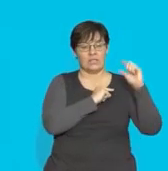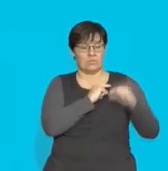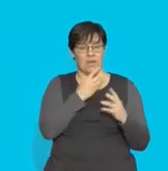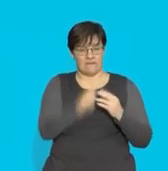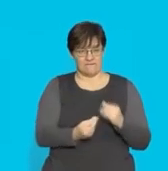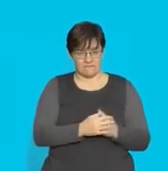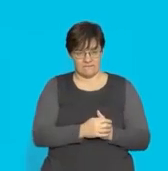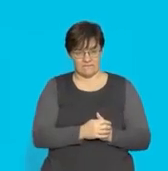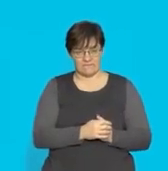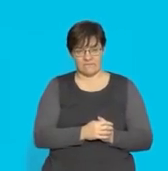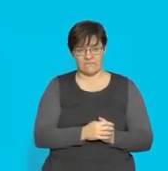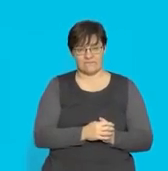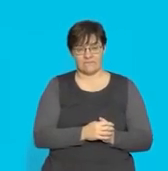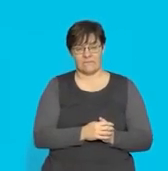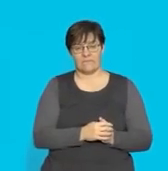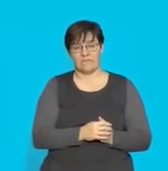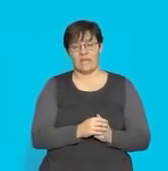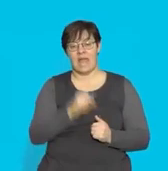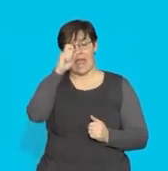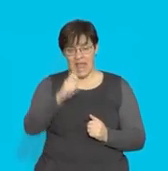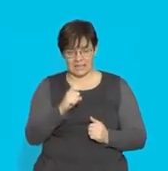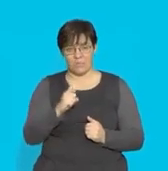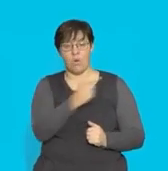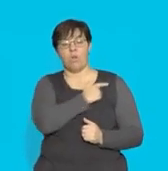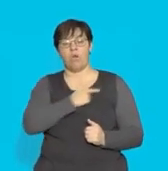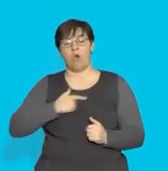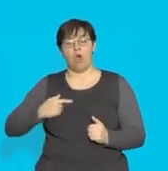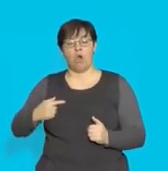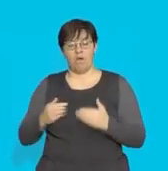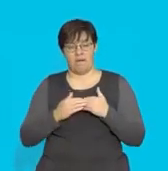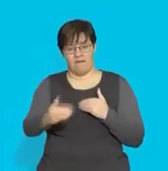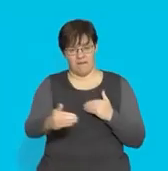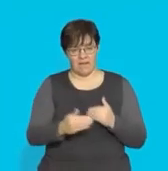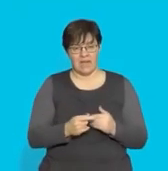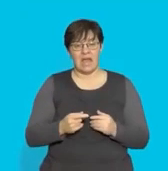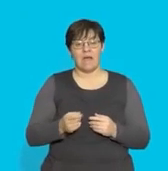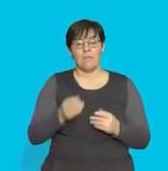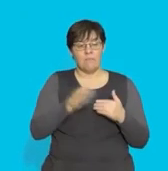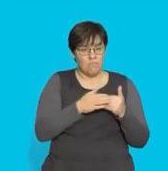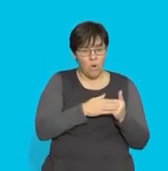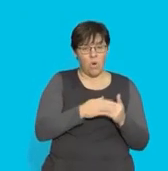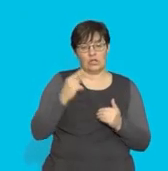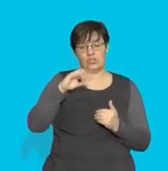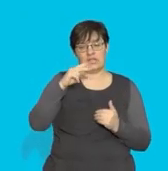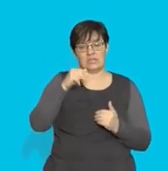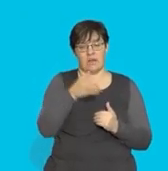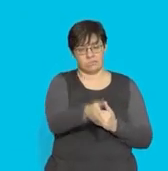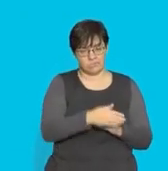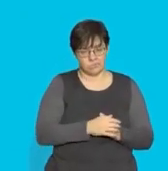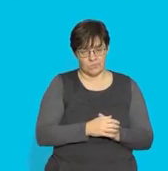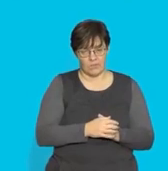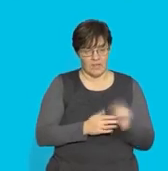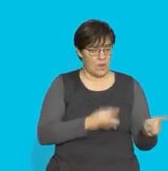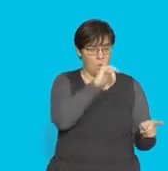significantly smaller. On the other hand, the X chromosome is a longer and contains significantly more genes